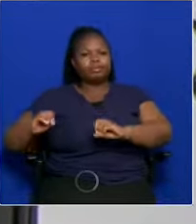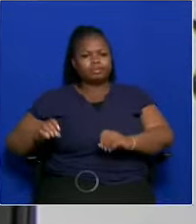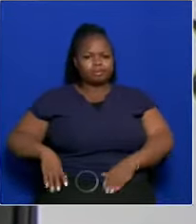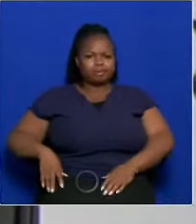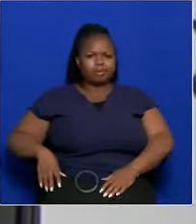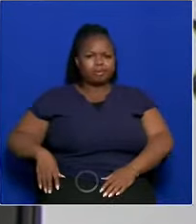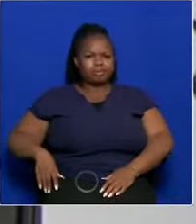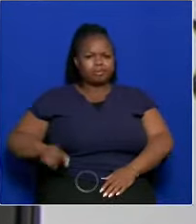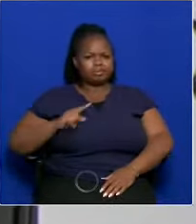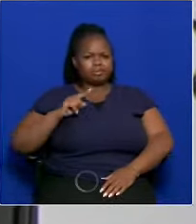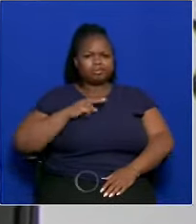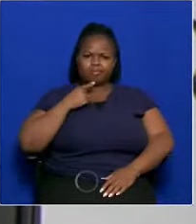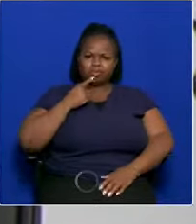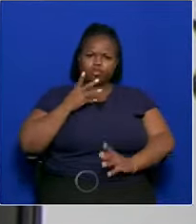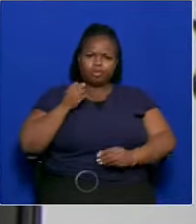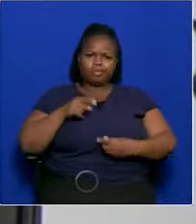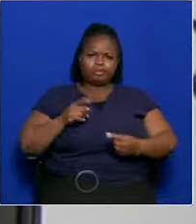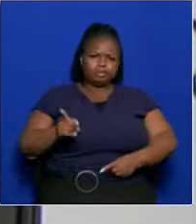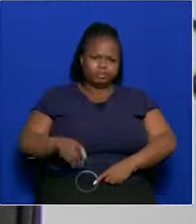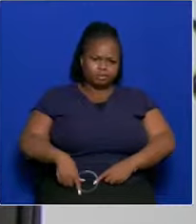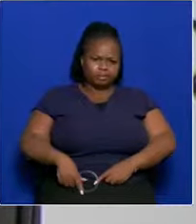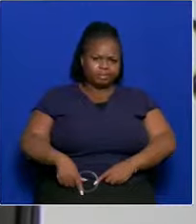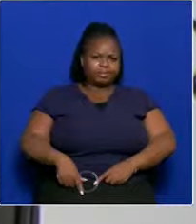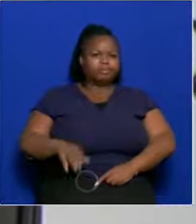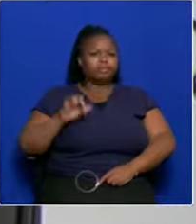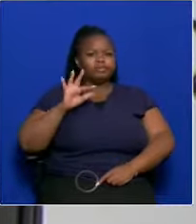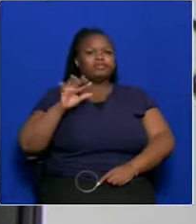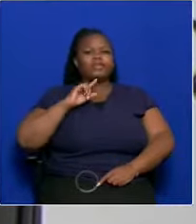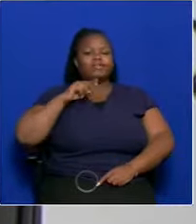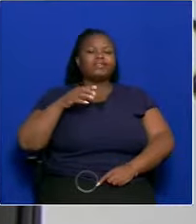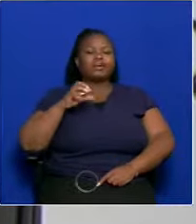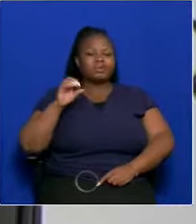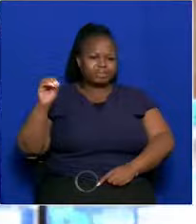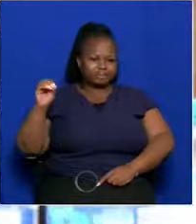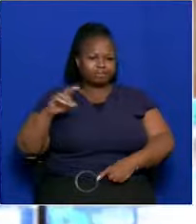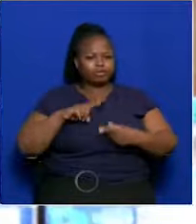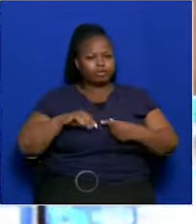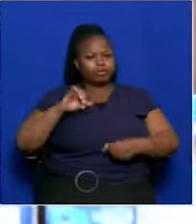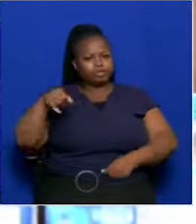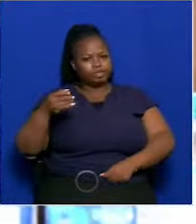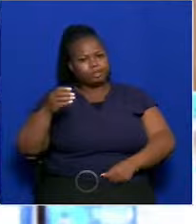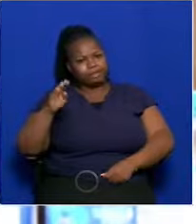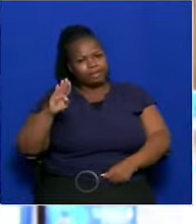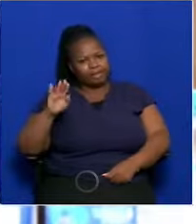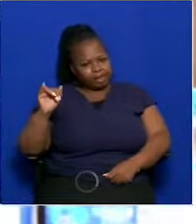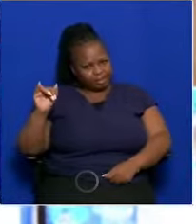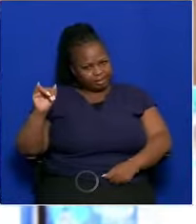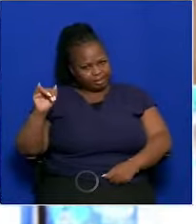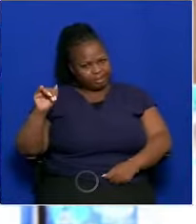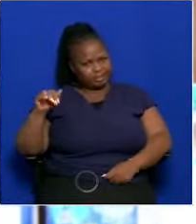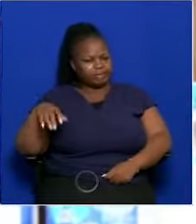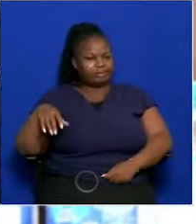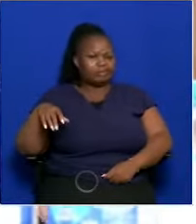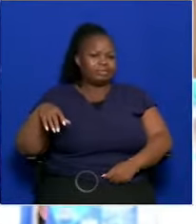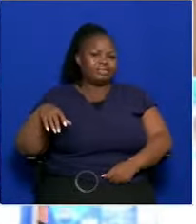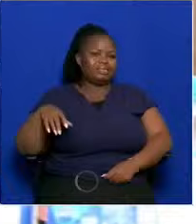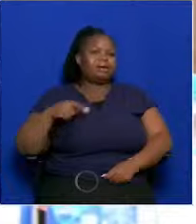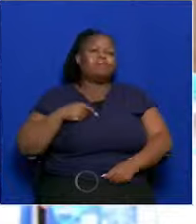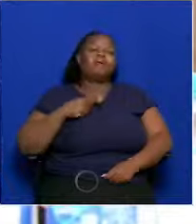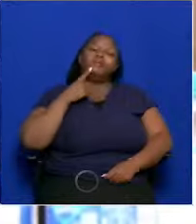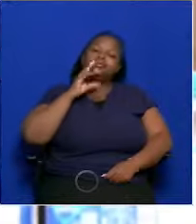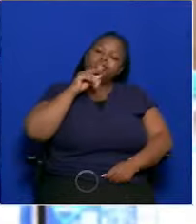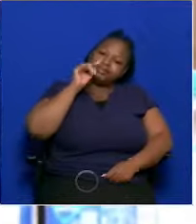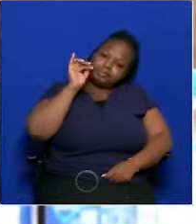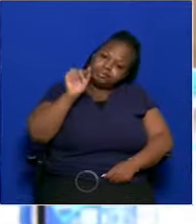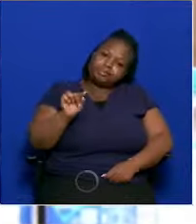referring to as... That 55,000 Yes. was from JBI. Yes. That's what I'm referring to as a first